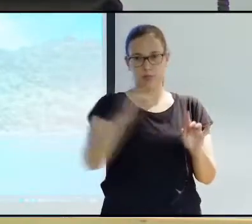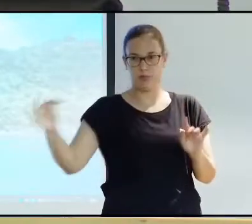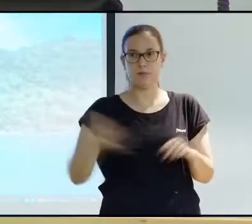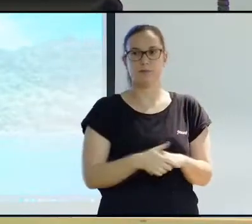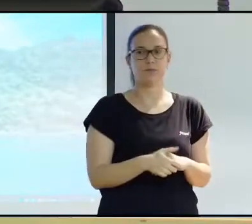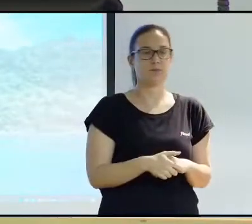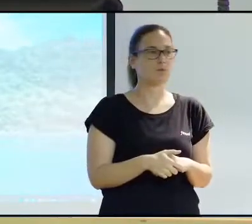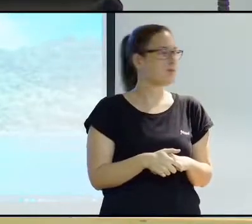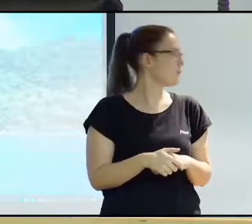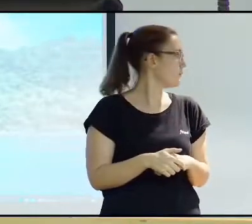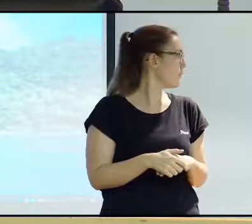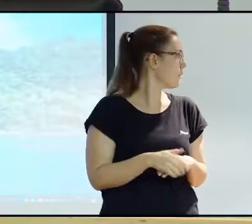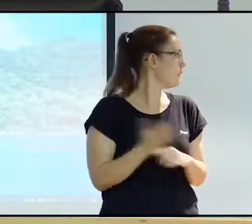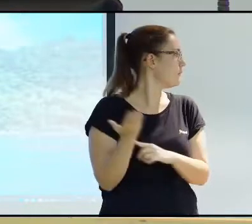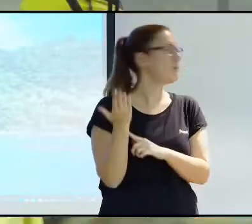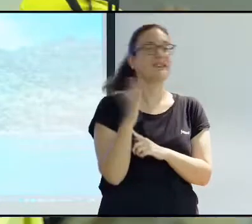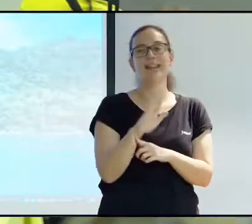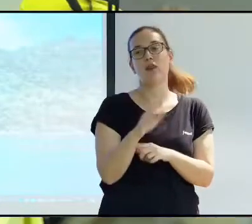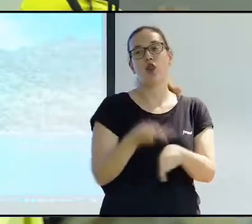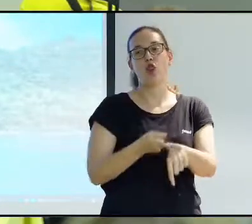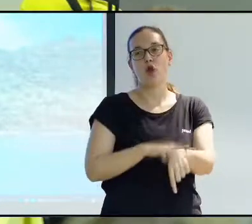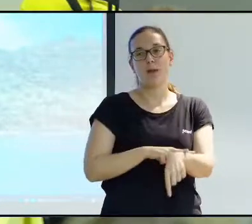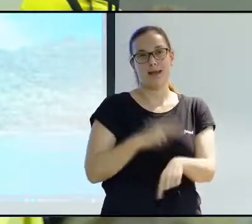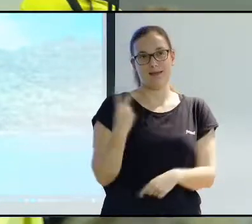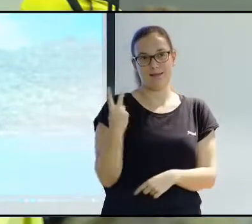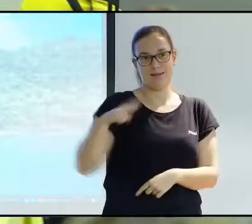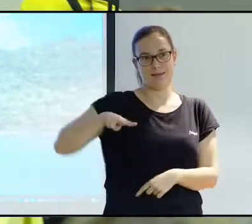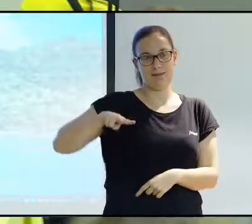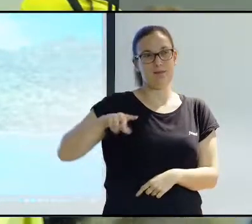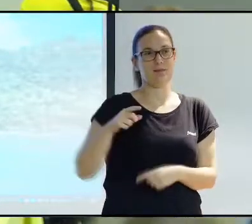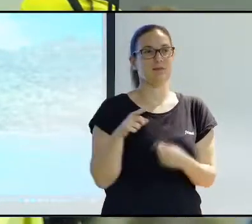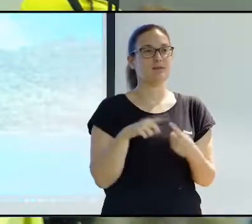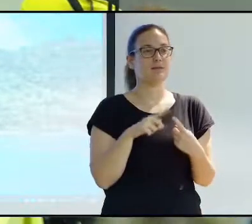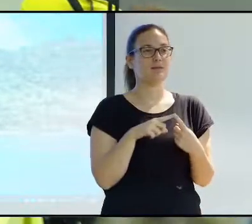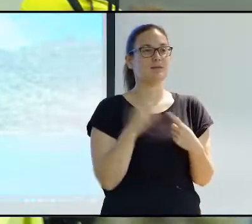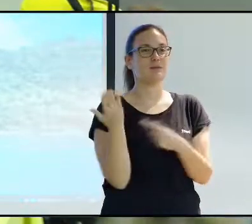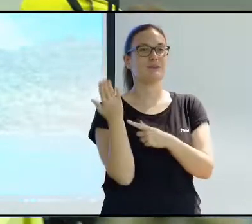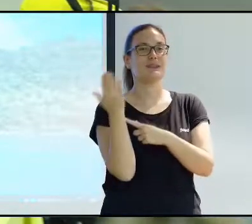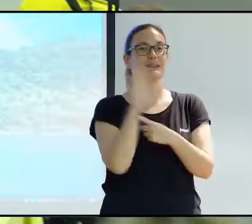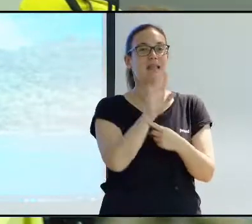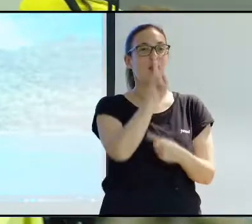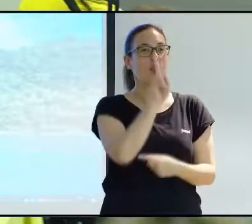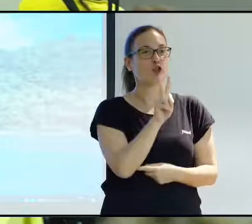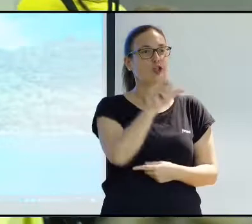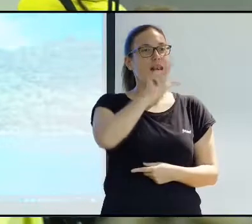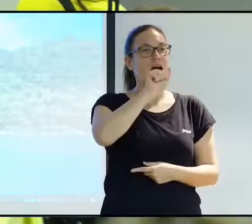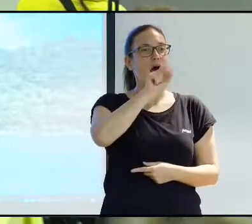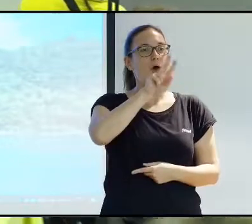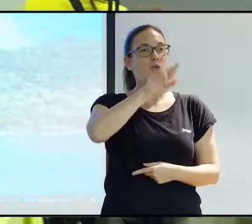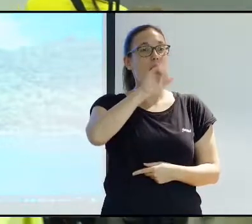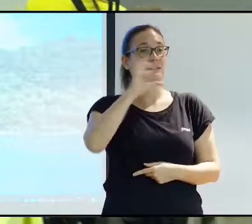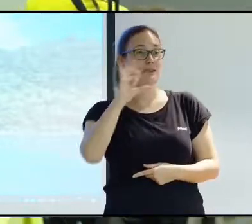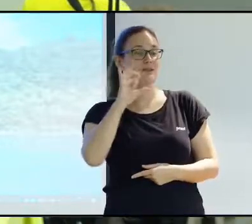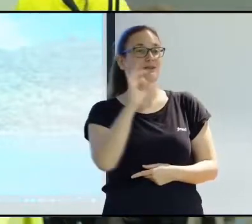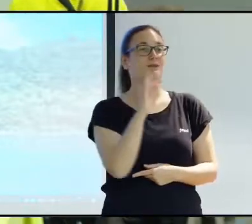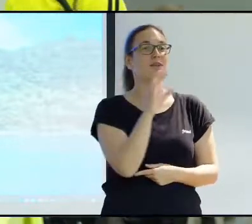So we'll be giving the floor next to two people who are going to be doing a double presentation. Both